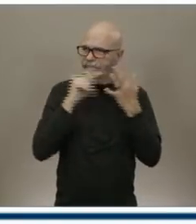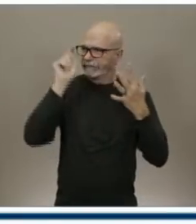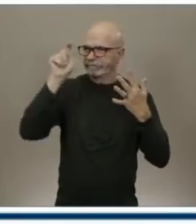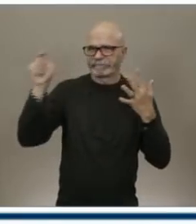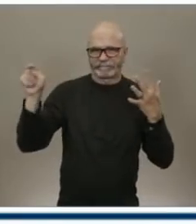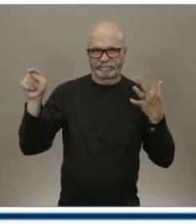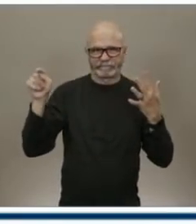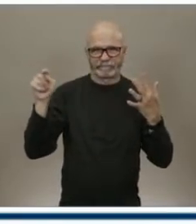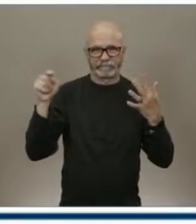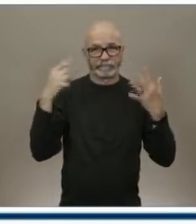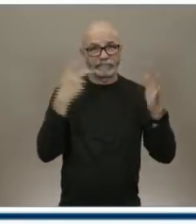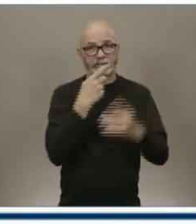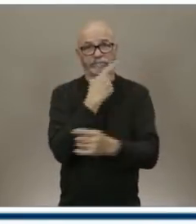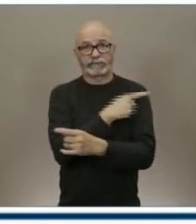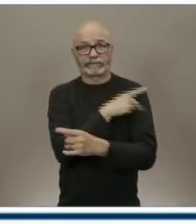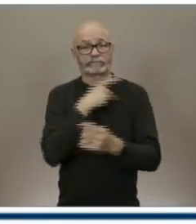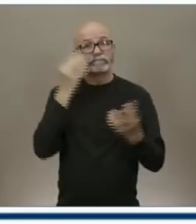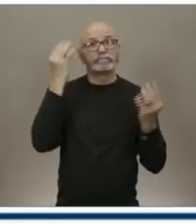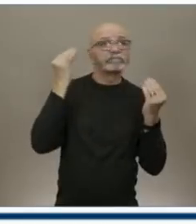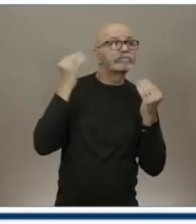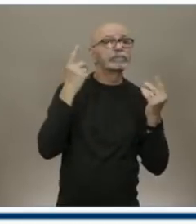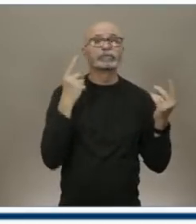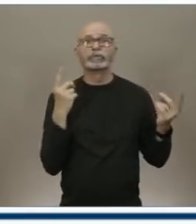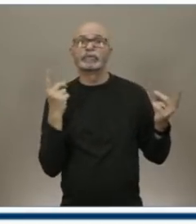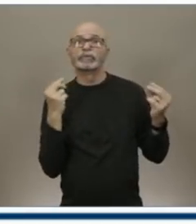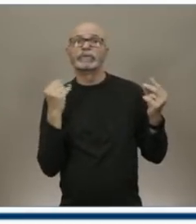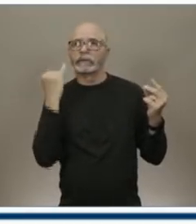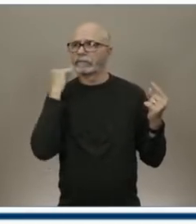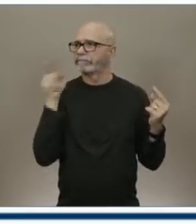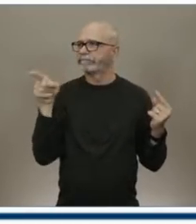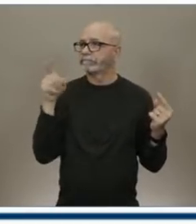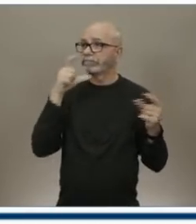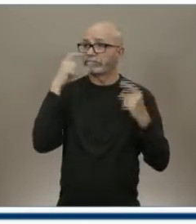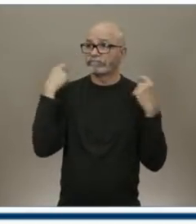any measures to address this problem. Well,